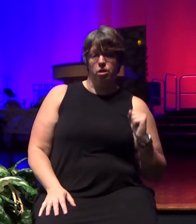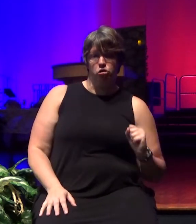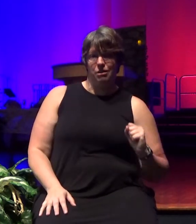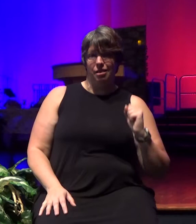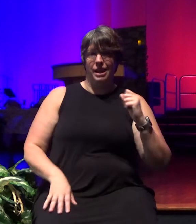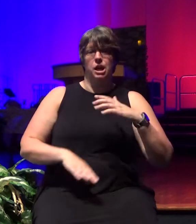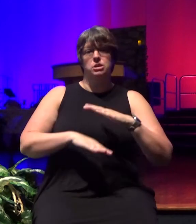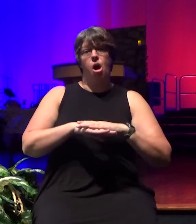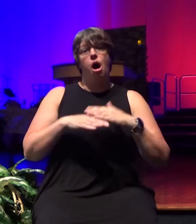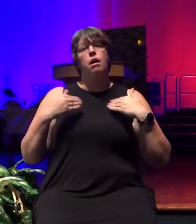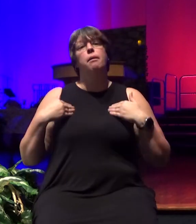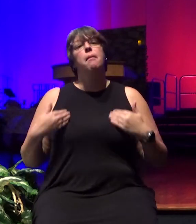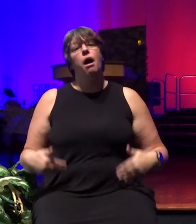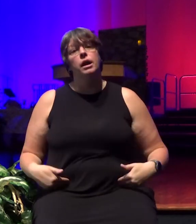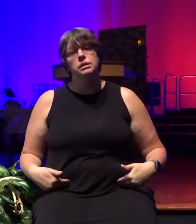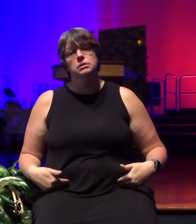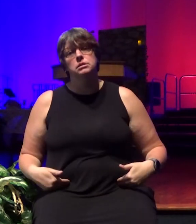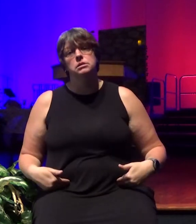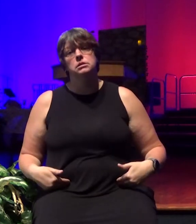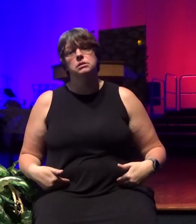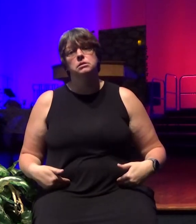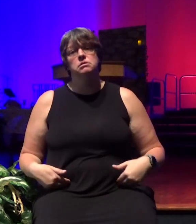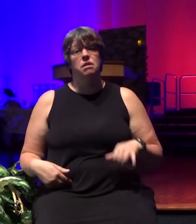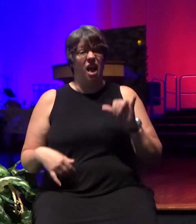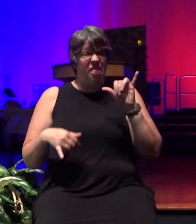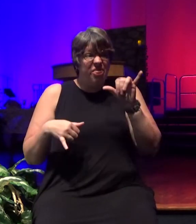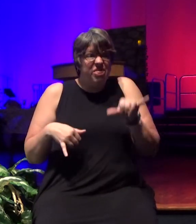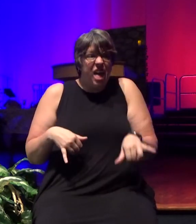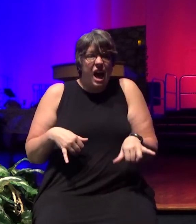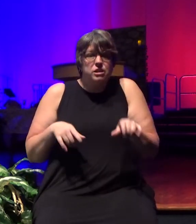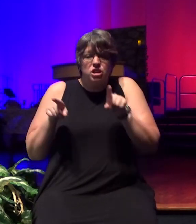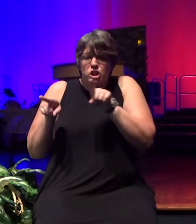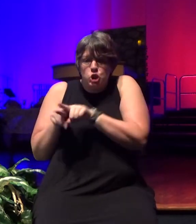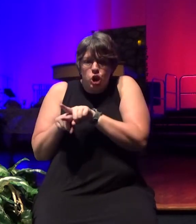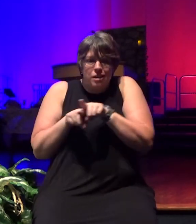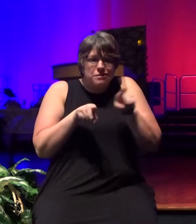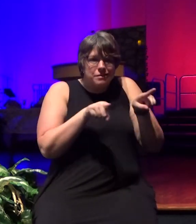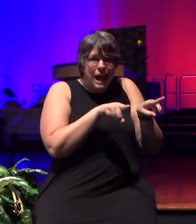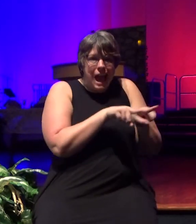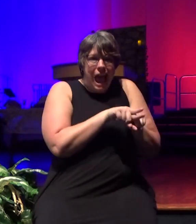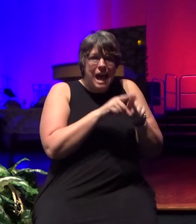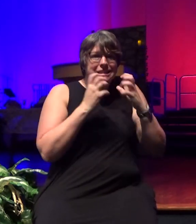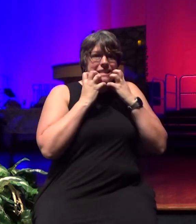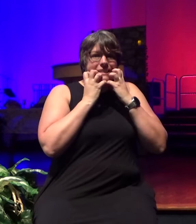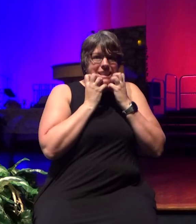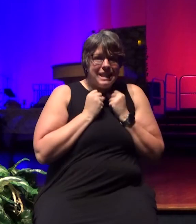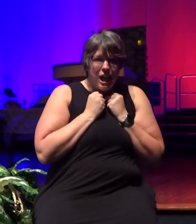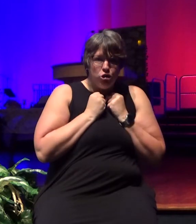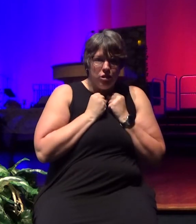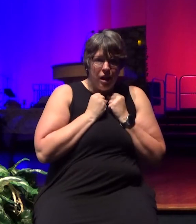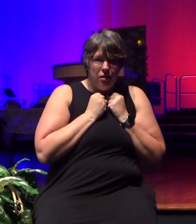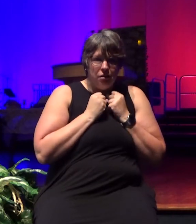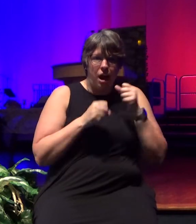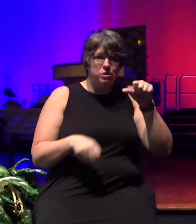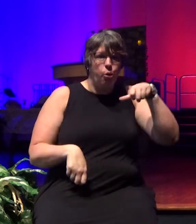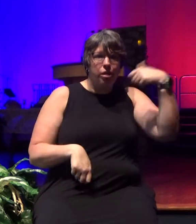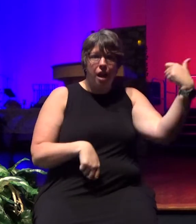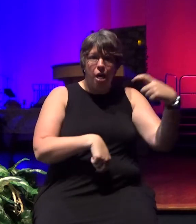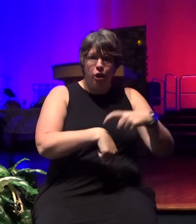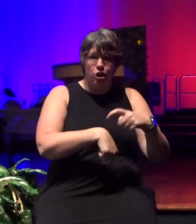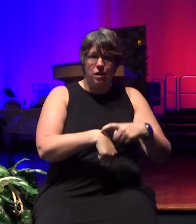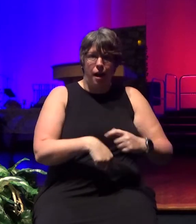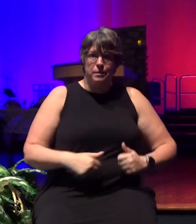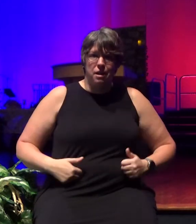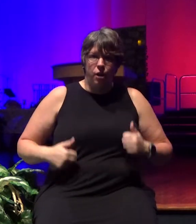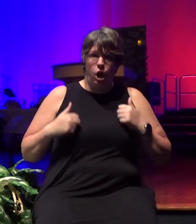And that's as sacred as any of the other times that the Spirit says, okay, there's a greater